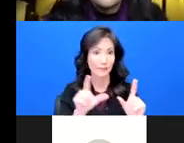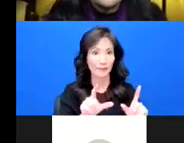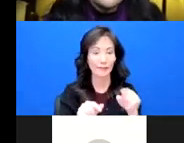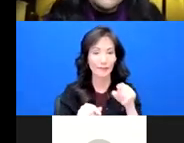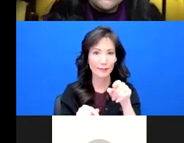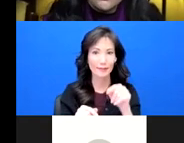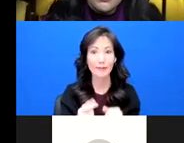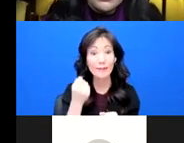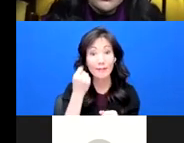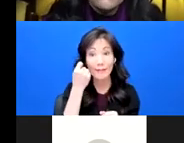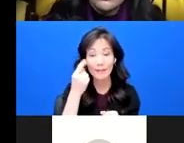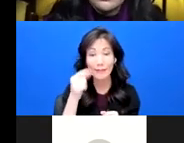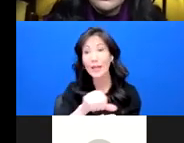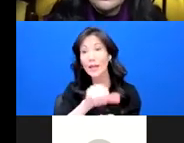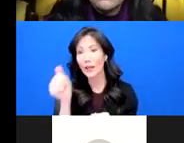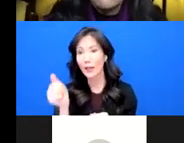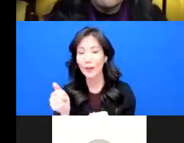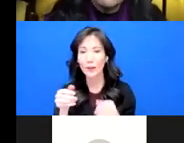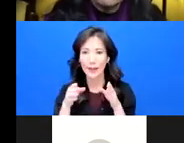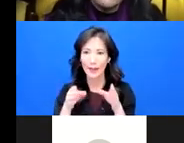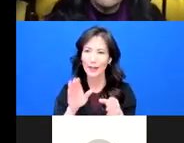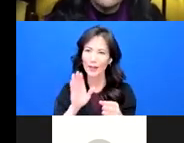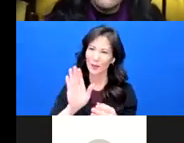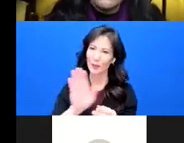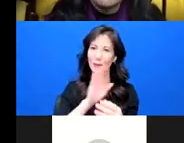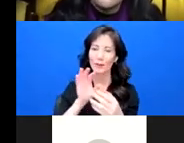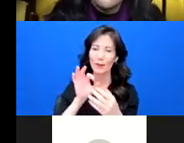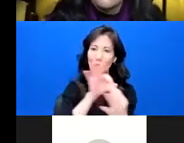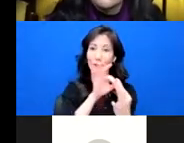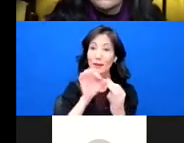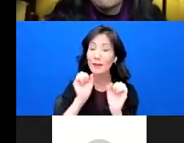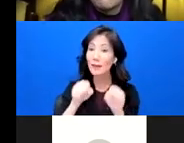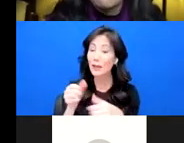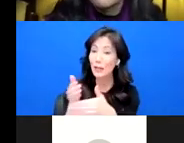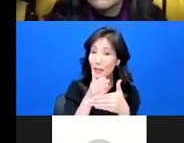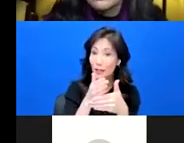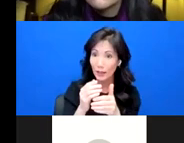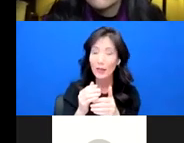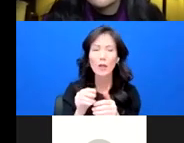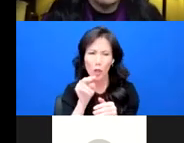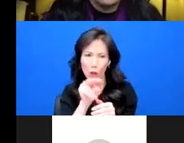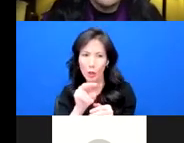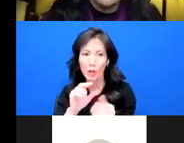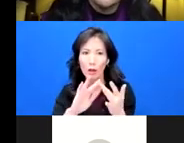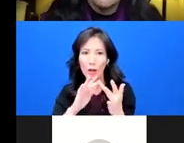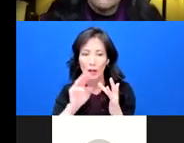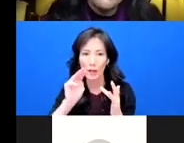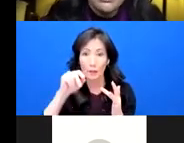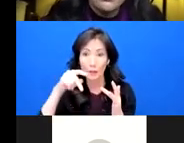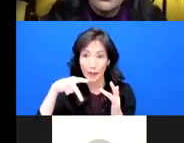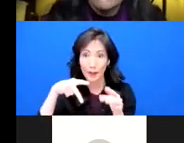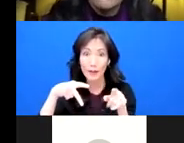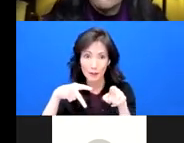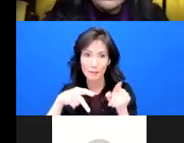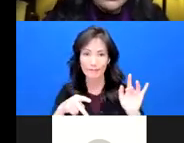And so there's an additional way that you can give your feedback, which you have an online map. And so that should be linked on your